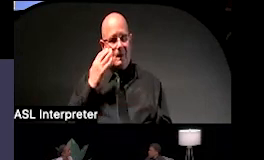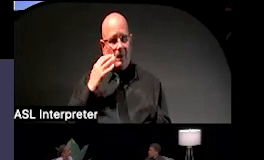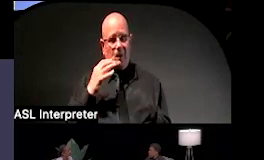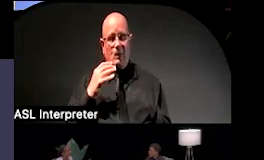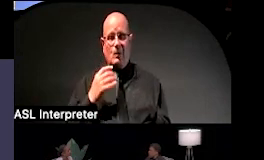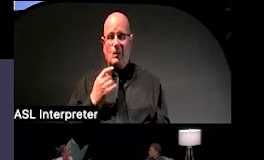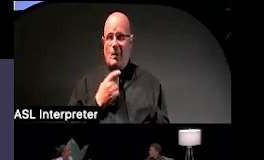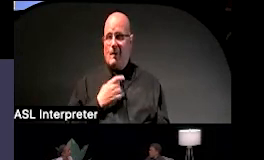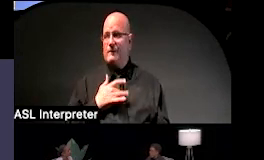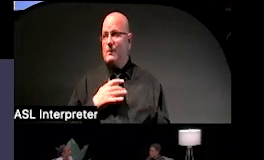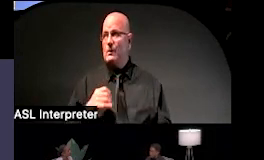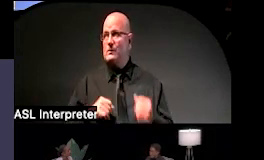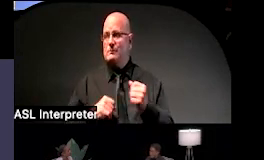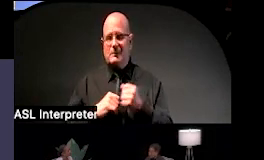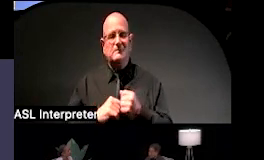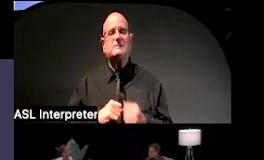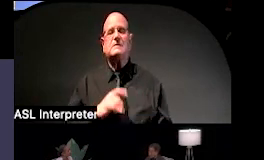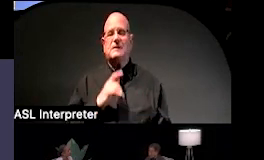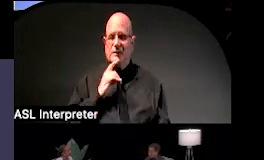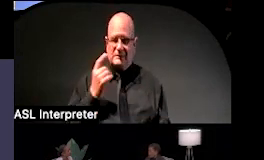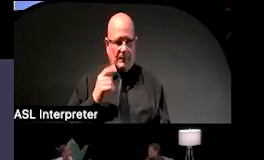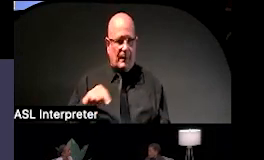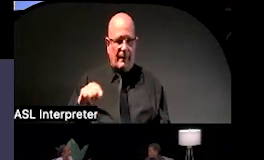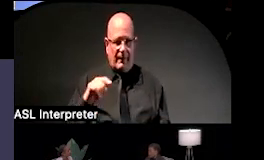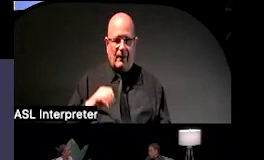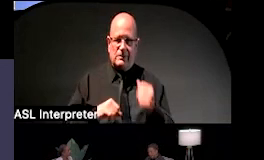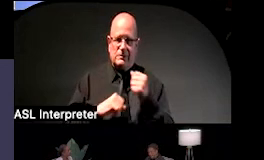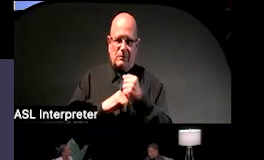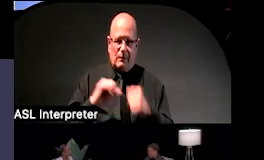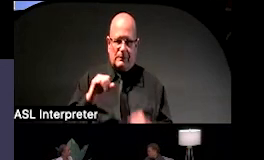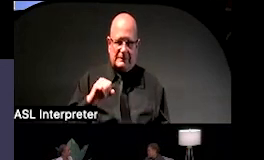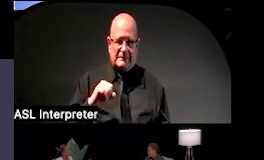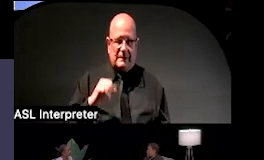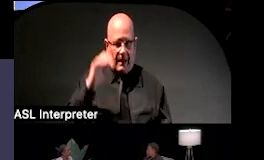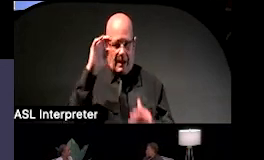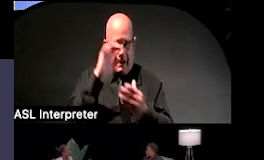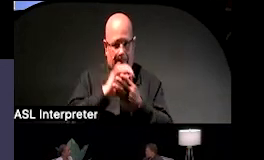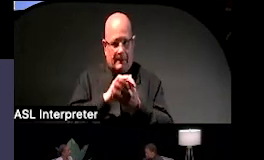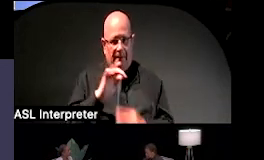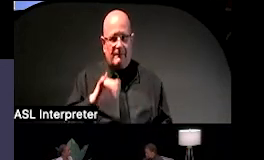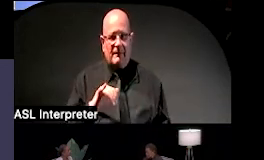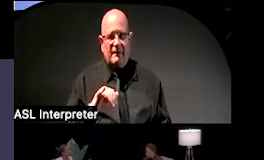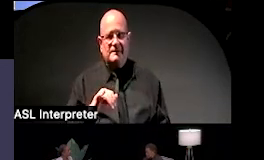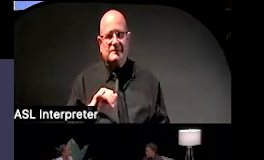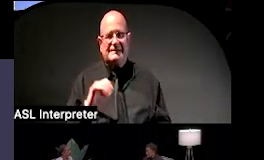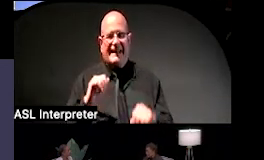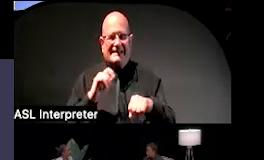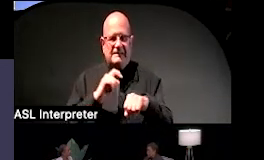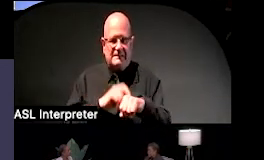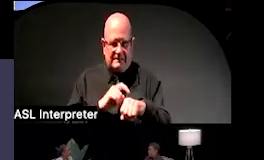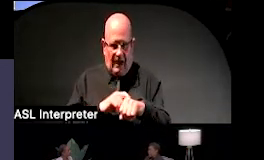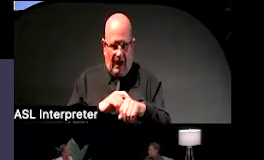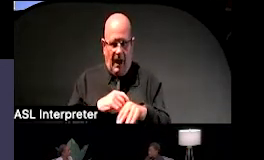our corner, believe me, there is someone in your corner. I believe that it just takes the time for them